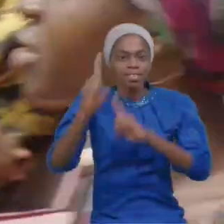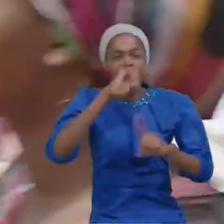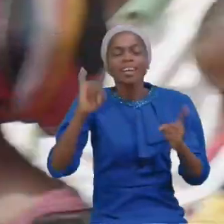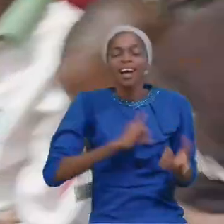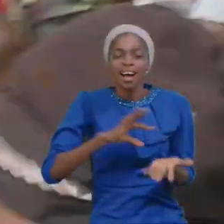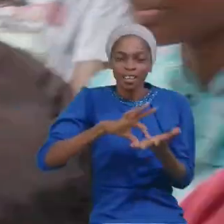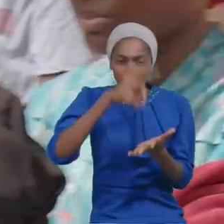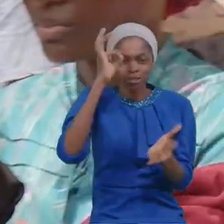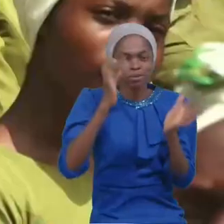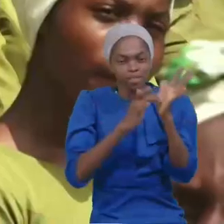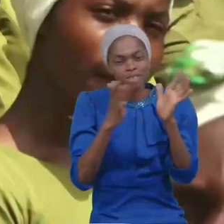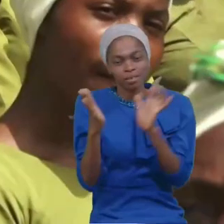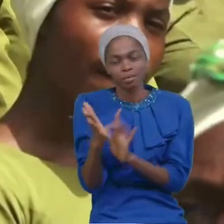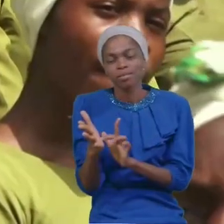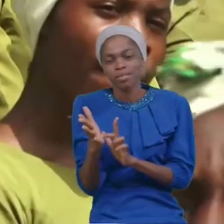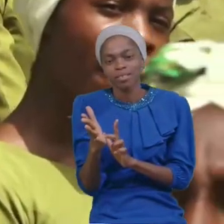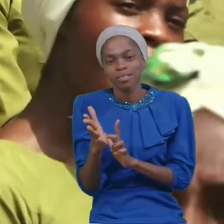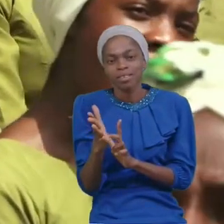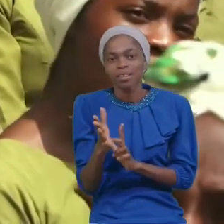Let your neighbors hear you.